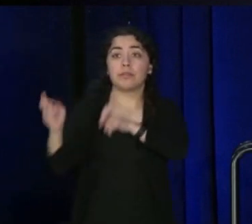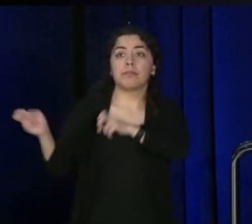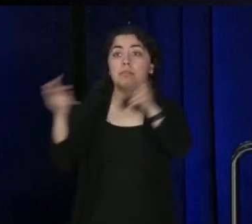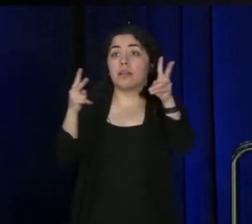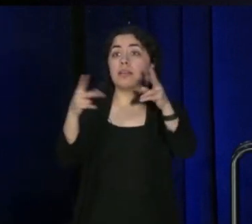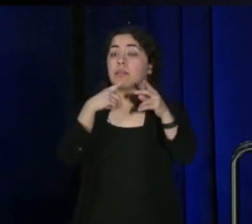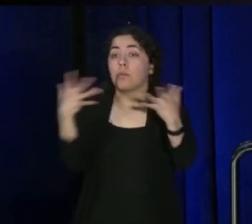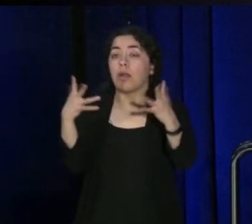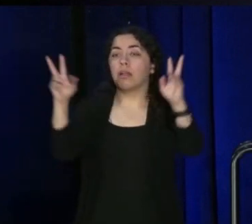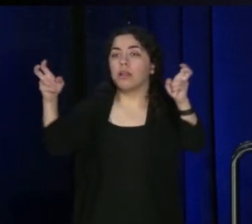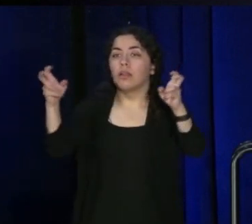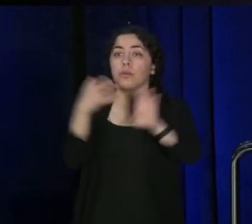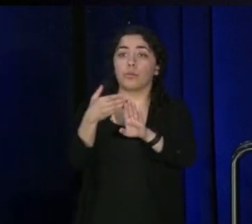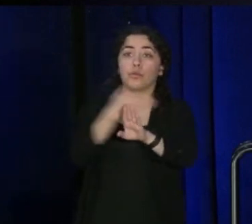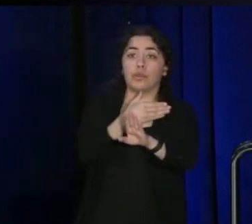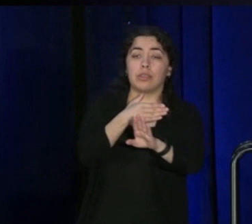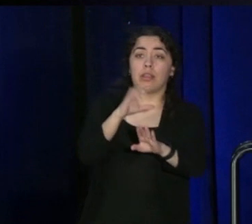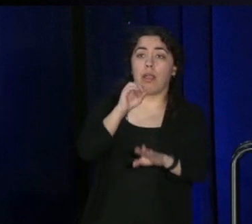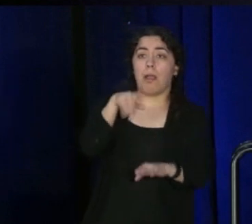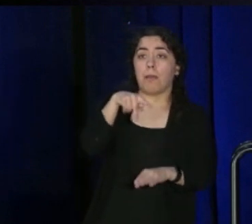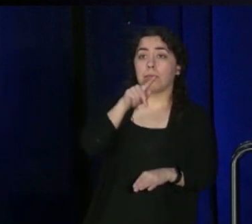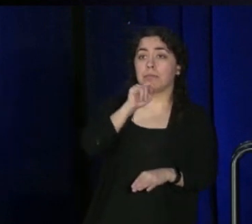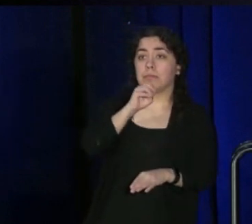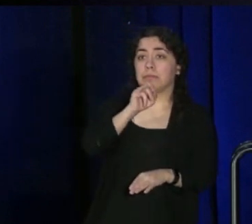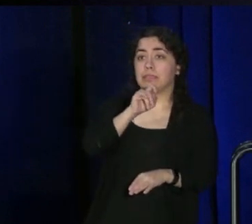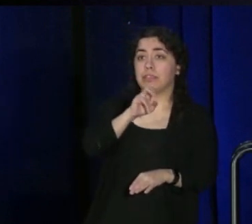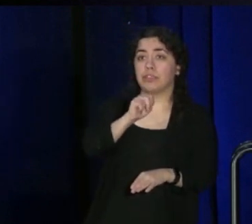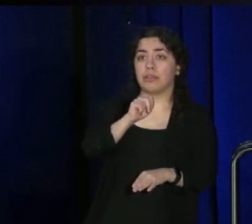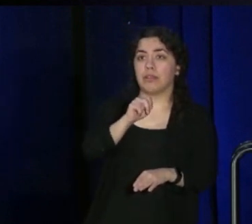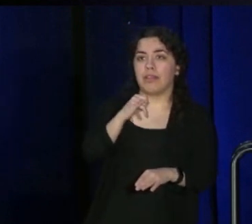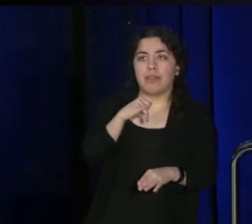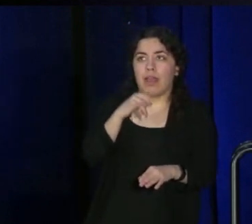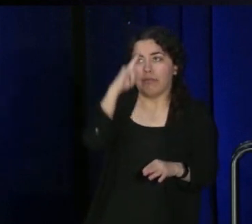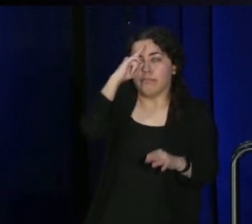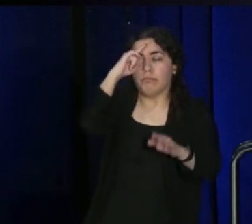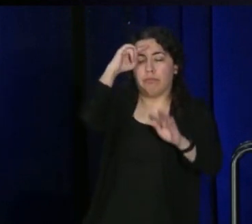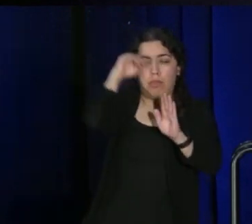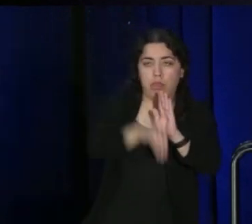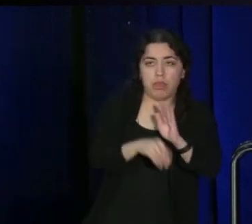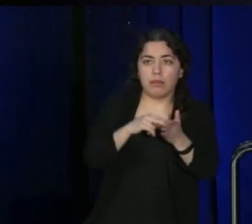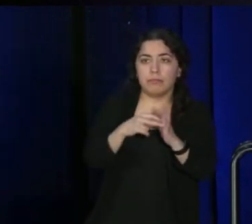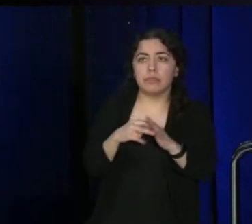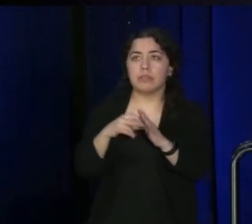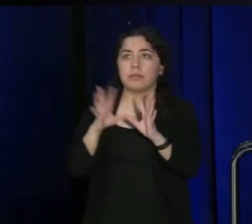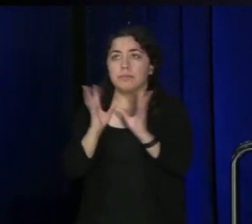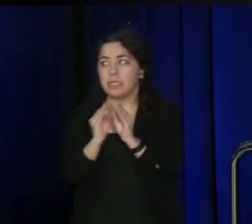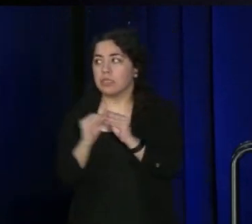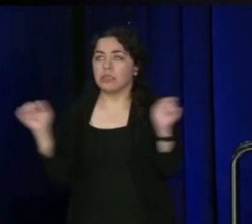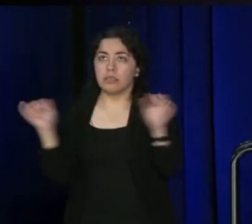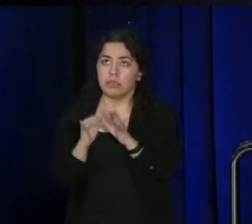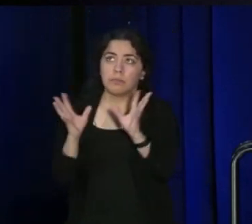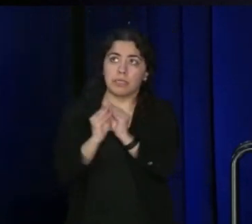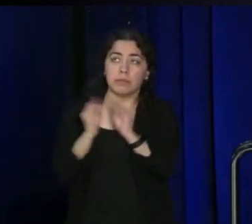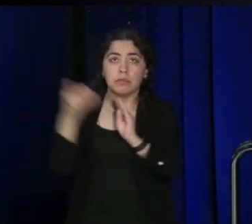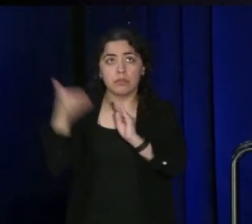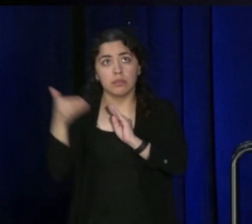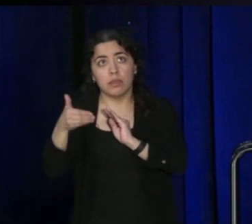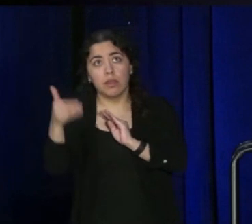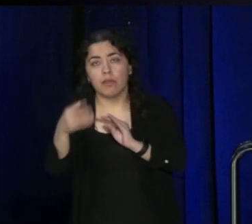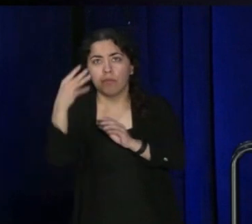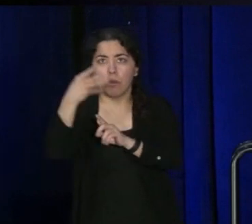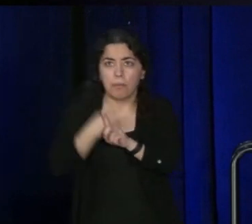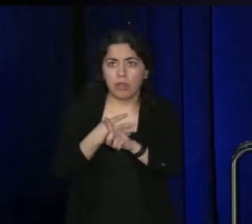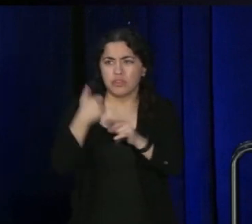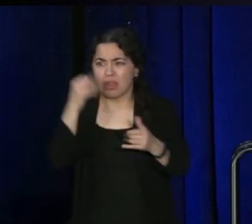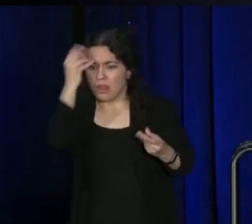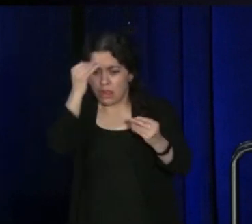is a mind killer. It will lead them into all kinds of paths where they're sitting in meetings for months trying to figure out what to build, what's the most optimal way, when what